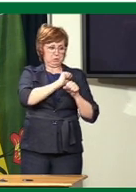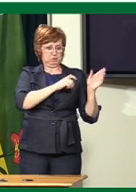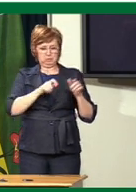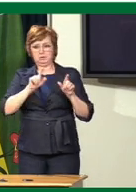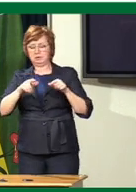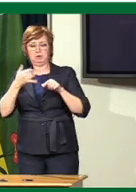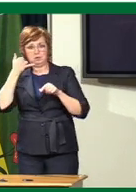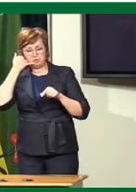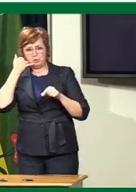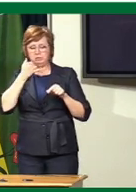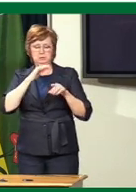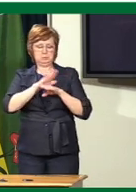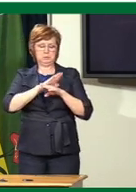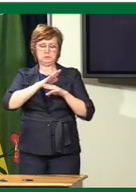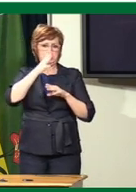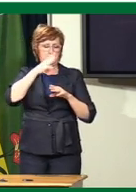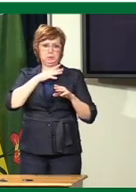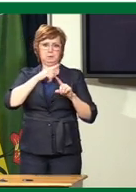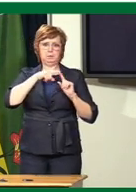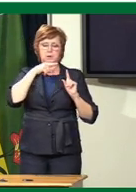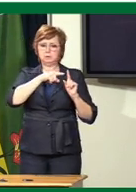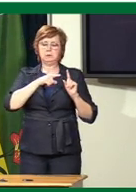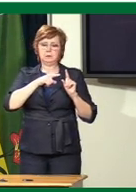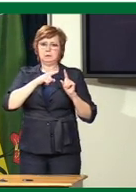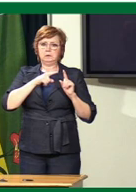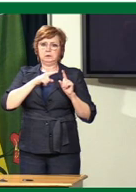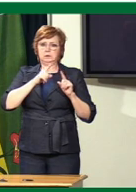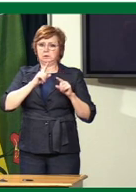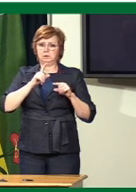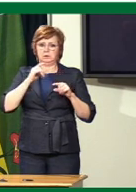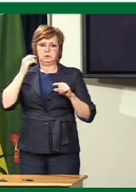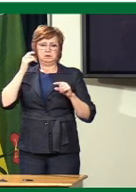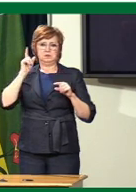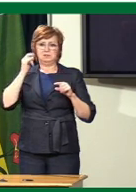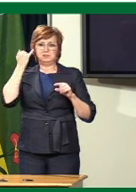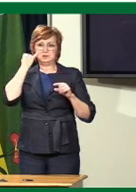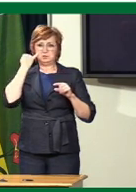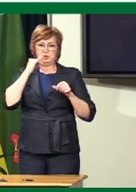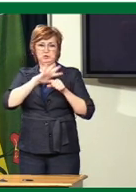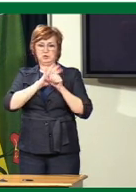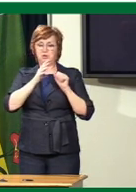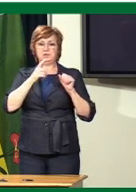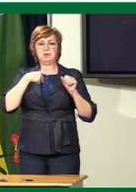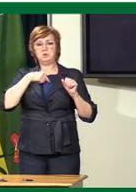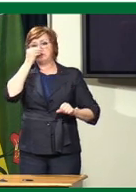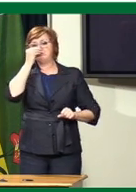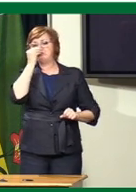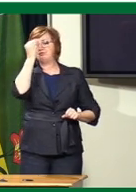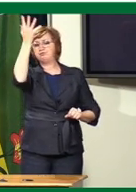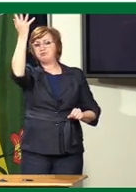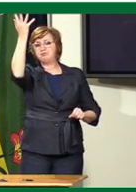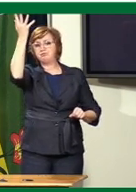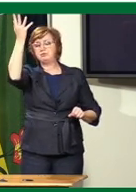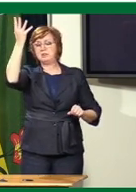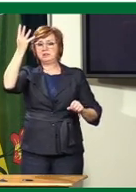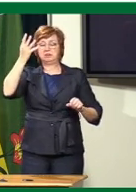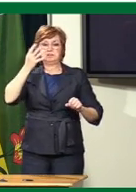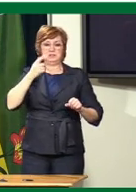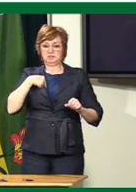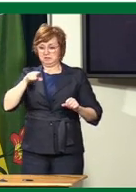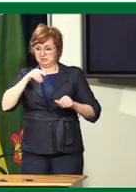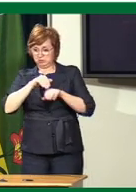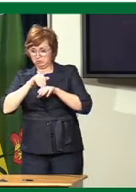let this go unchecked, we would be sending Dr. Shaw and thousands of frontline workers in our healthcare system into a lion's den.